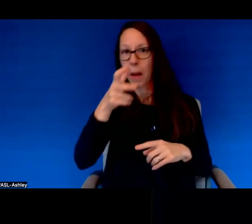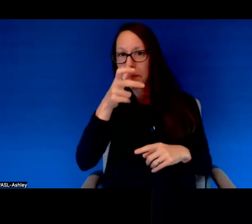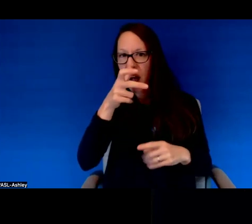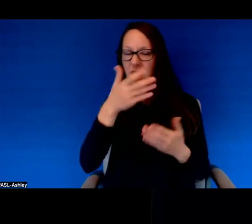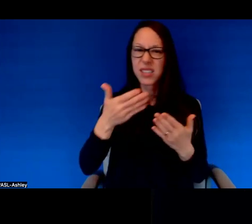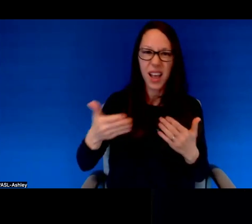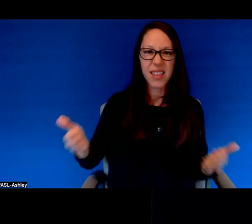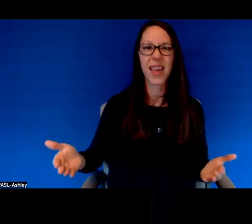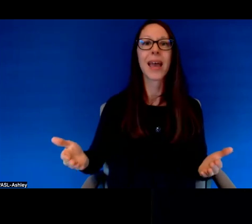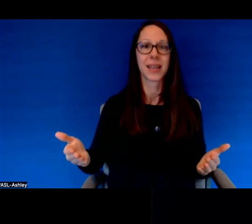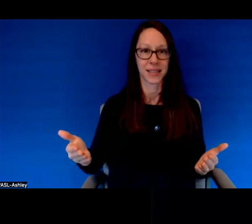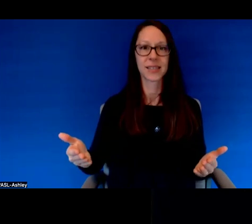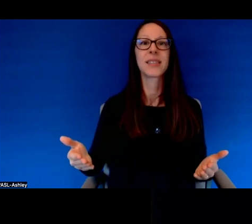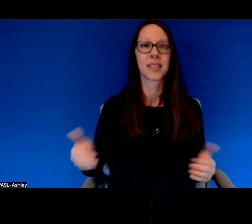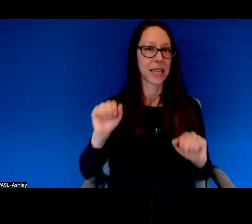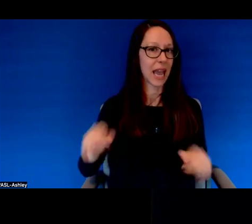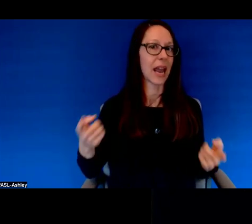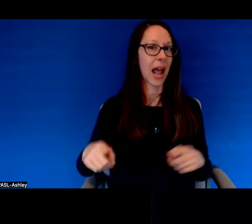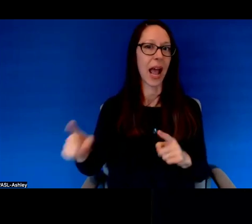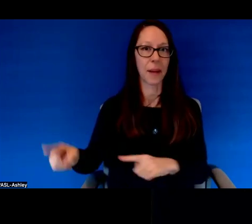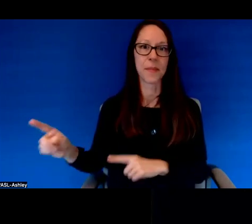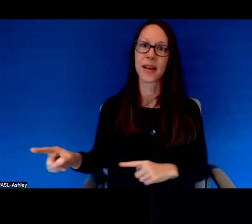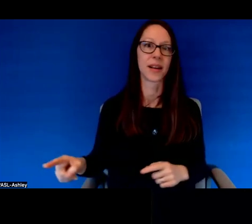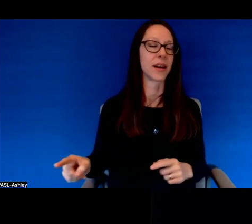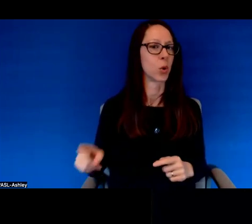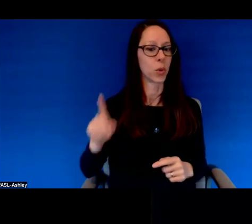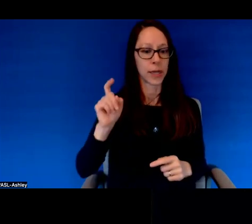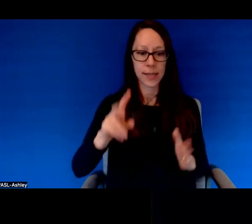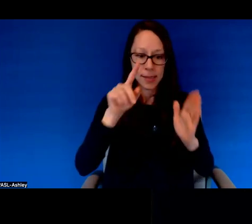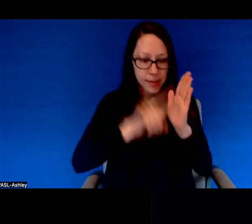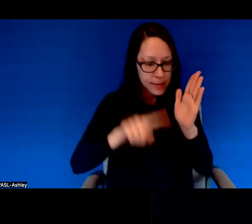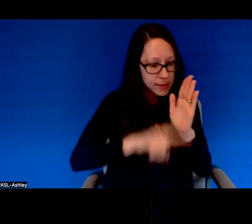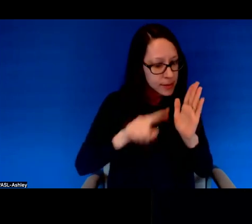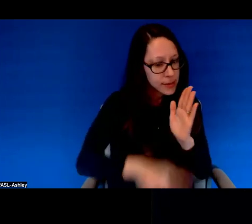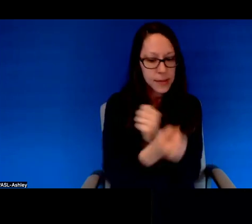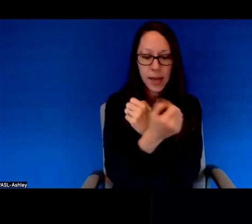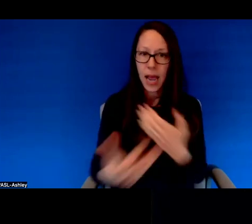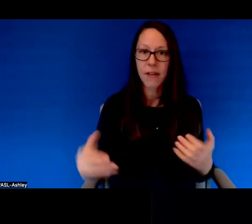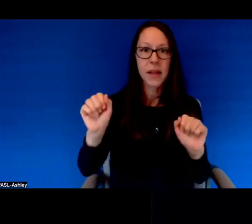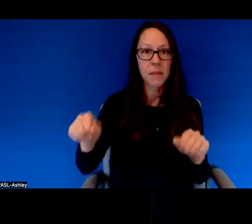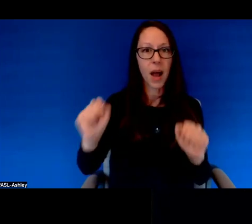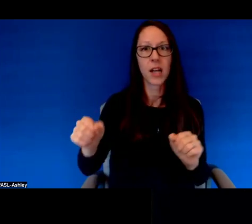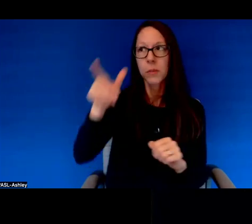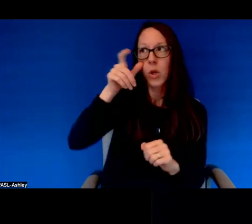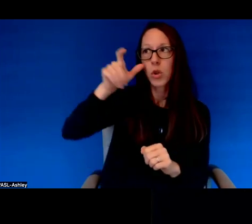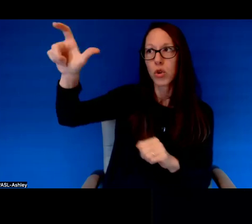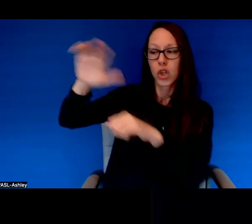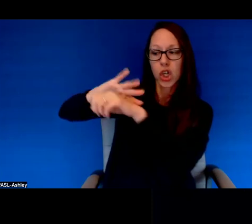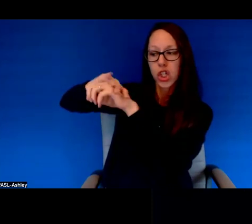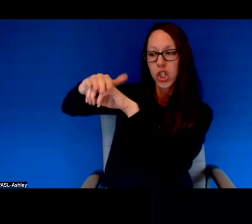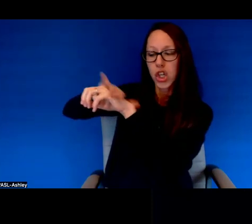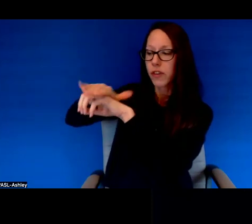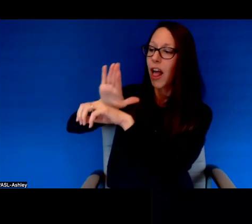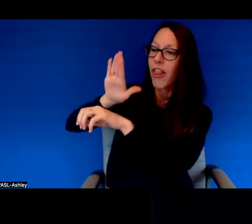that can happen with the hydroponics. So we want to make sure that we're exploiting everything possible on the lunar surface to grab those minerals,